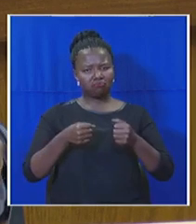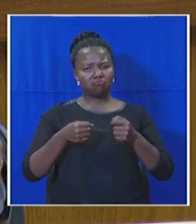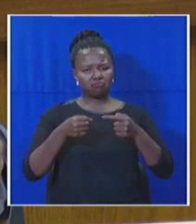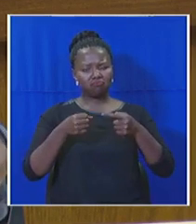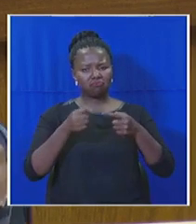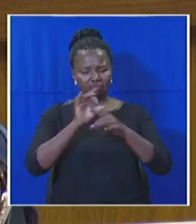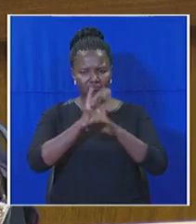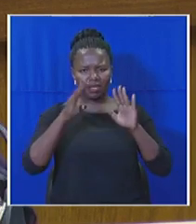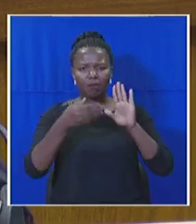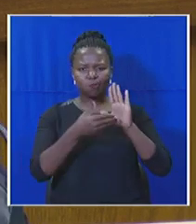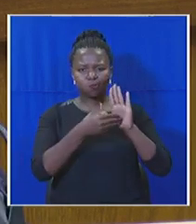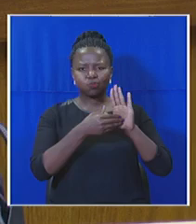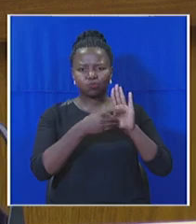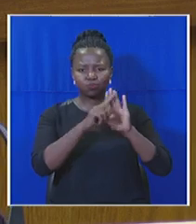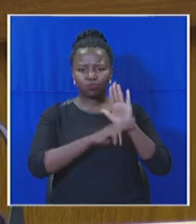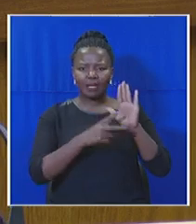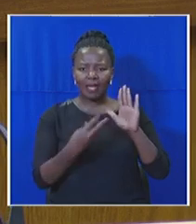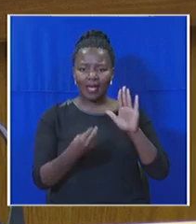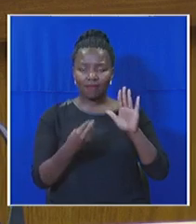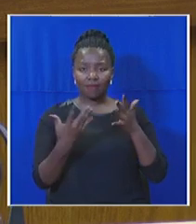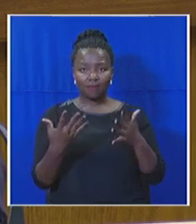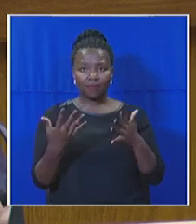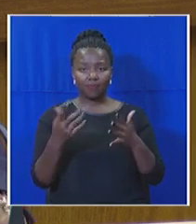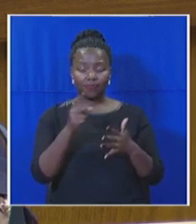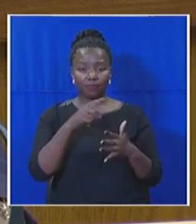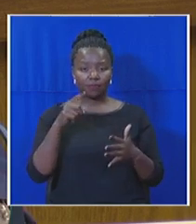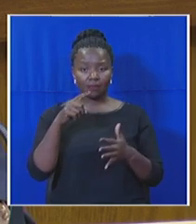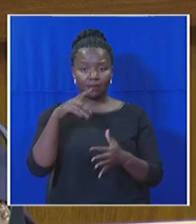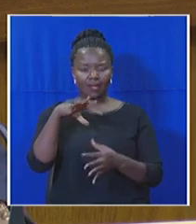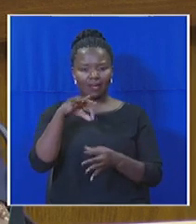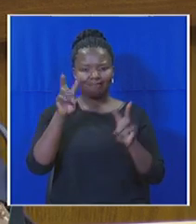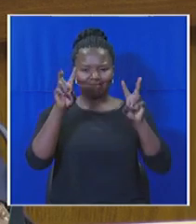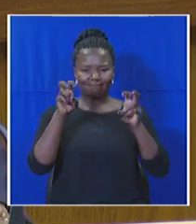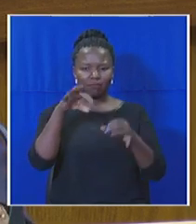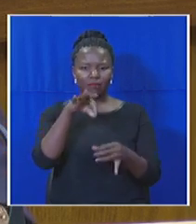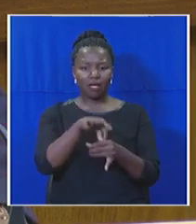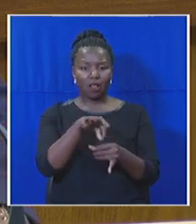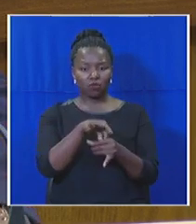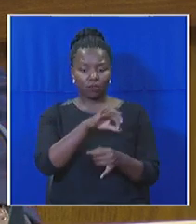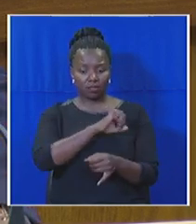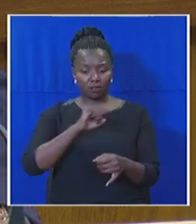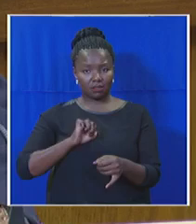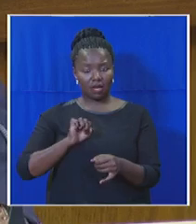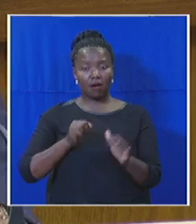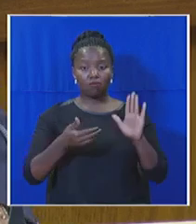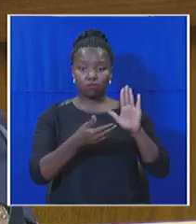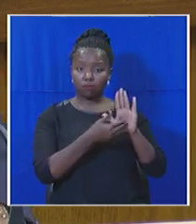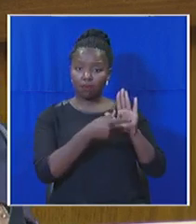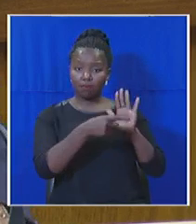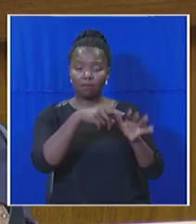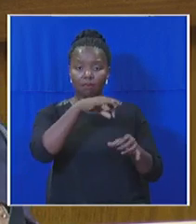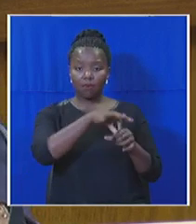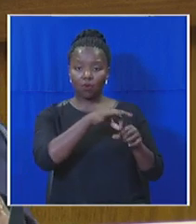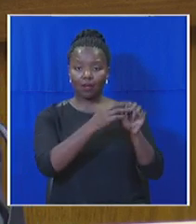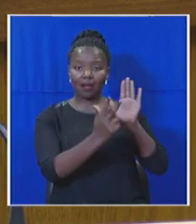obligation of electoral officers, as contained in the Electoral Act,